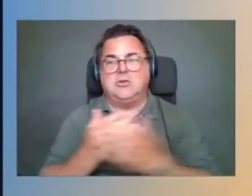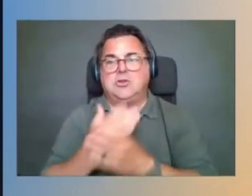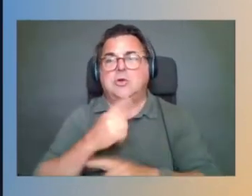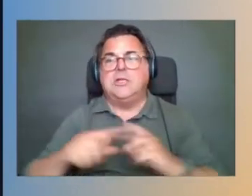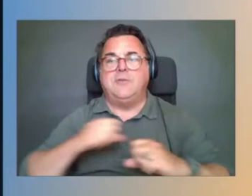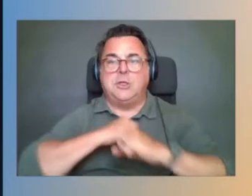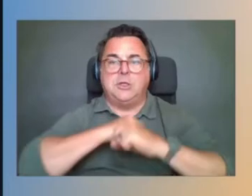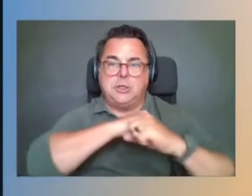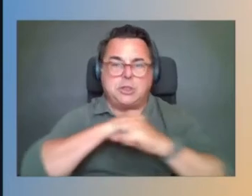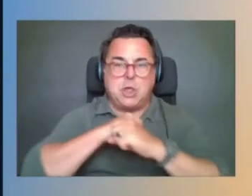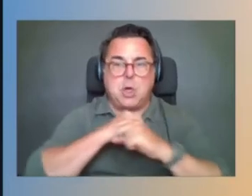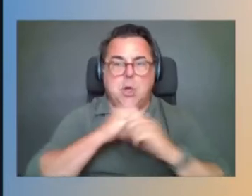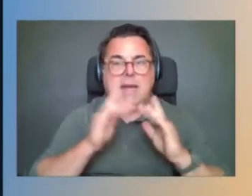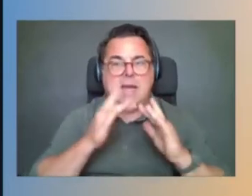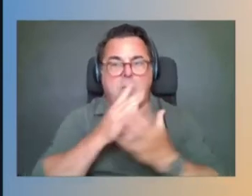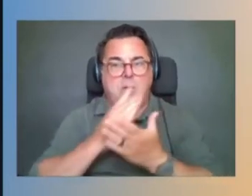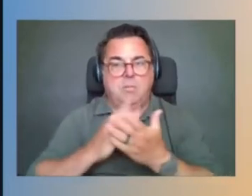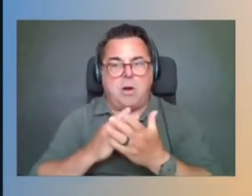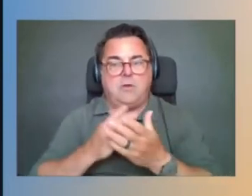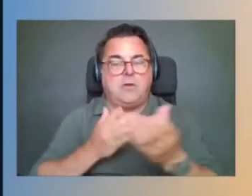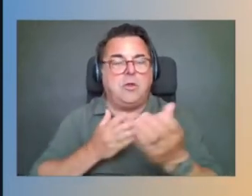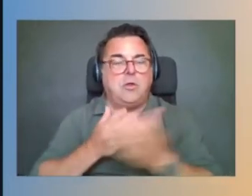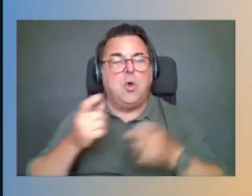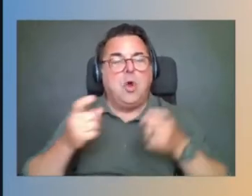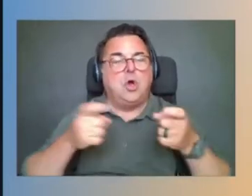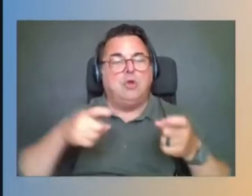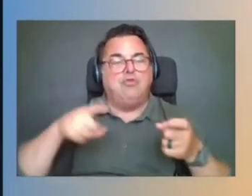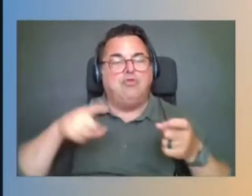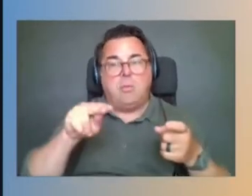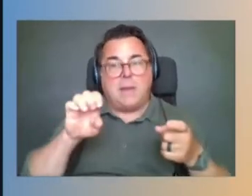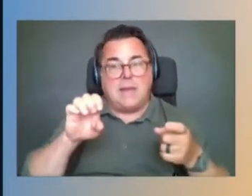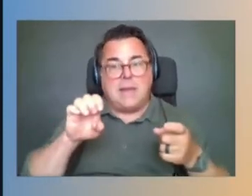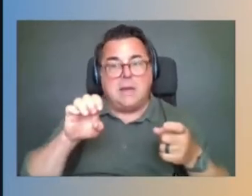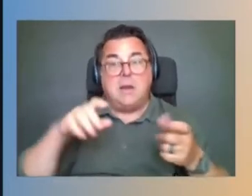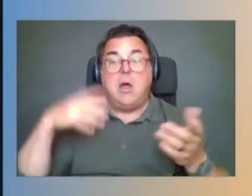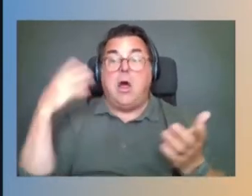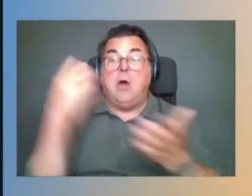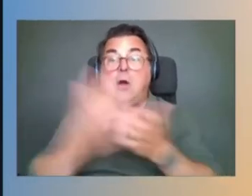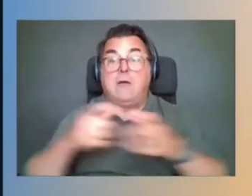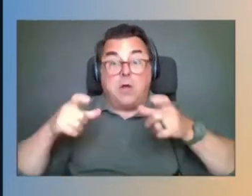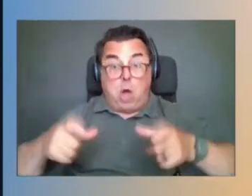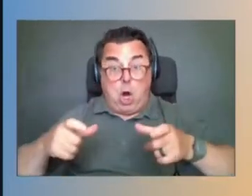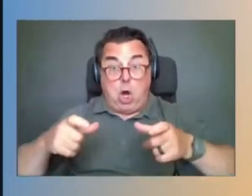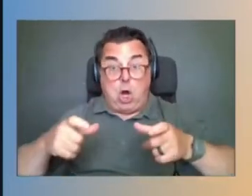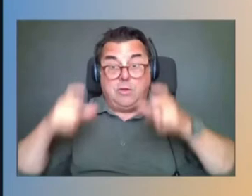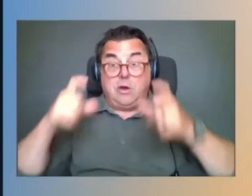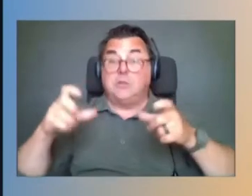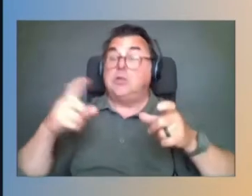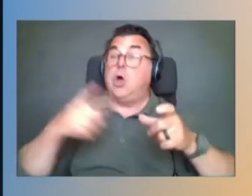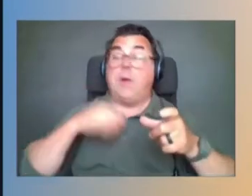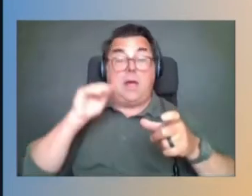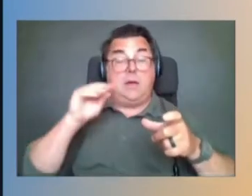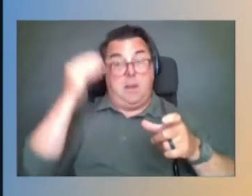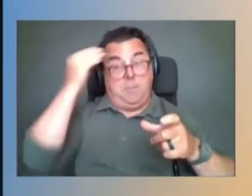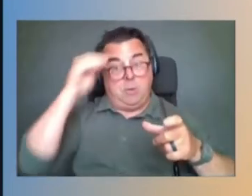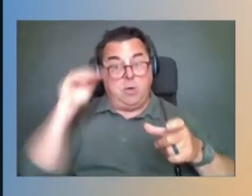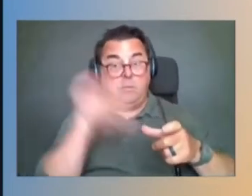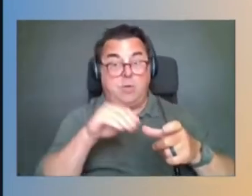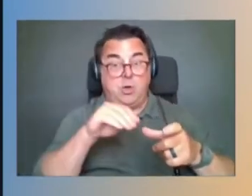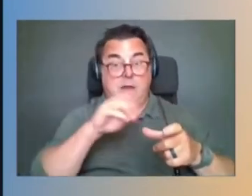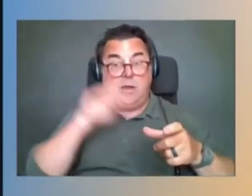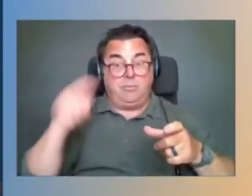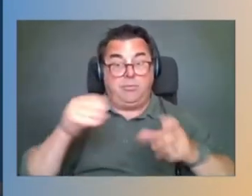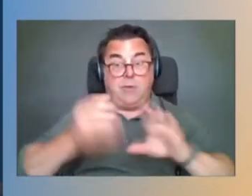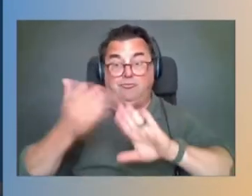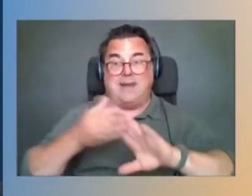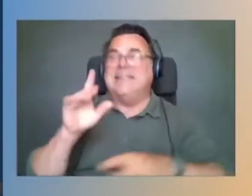bunch of network pieces and through our control plane, and it gets to the card, and the card says, okay, let's put some stuff into memory and let's run it? Absolutely.